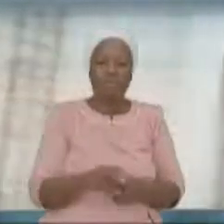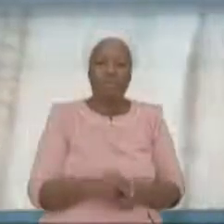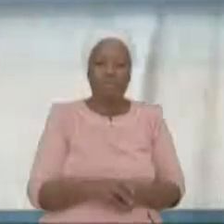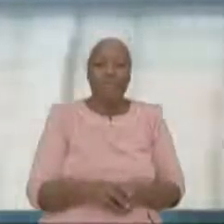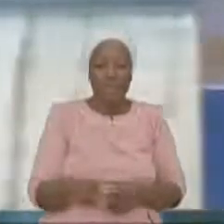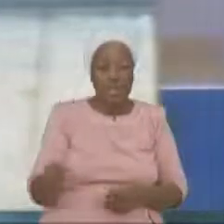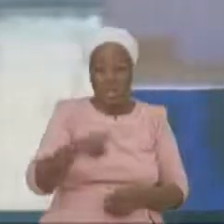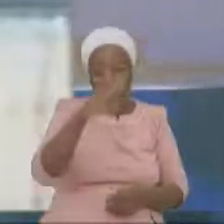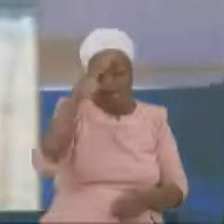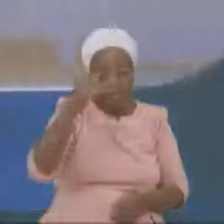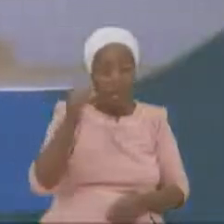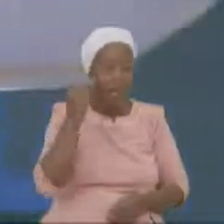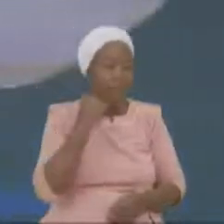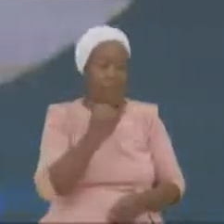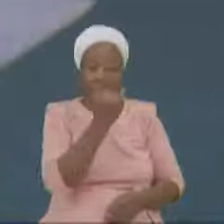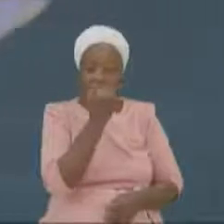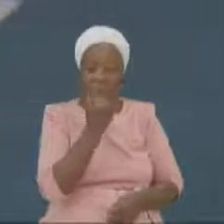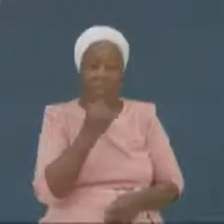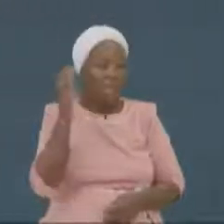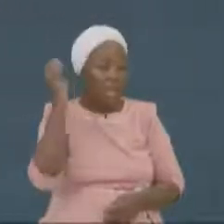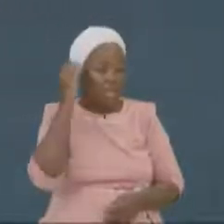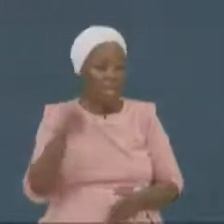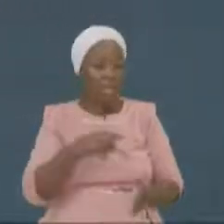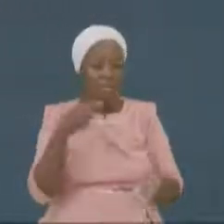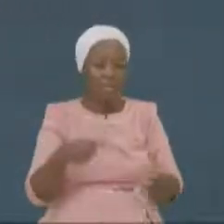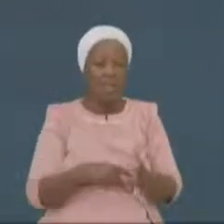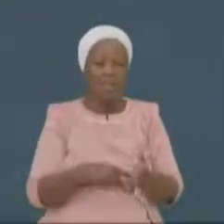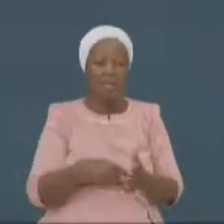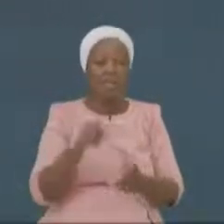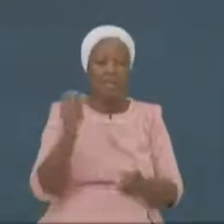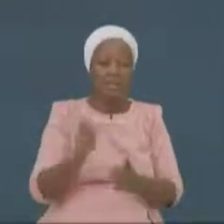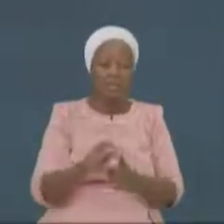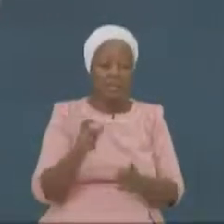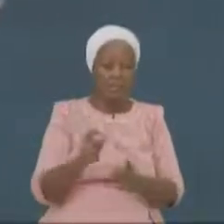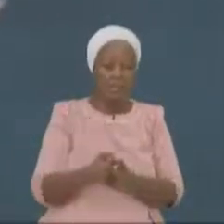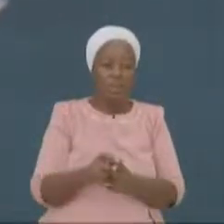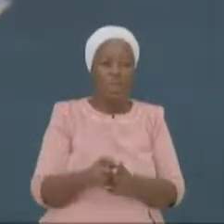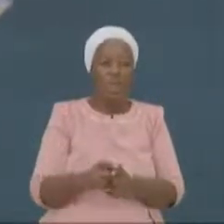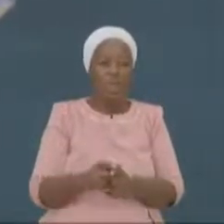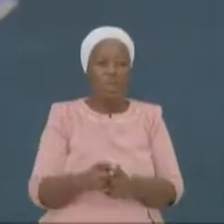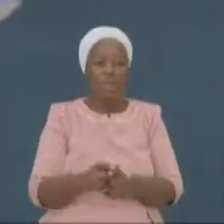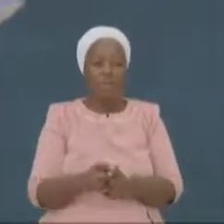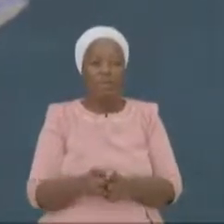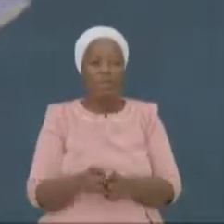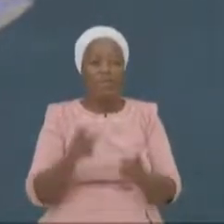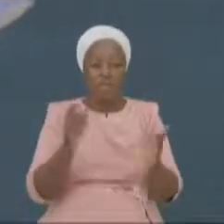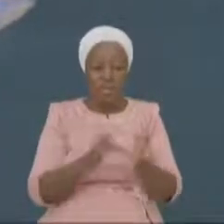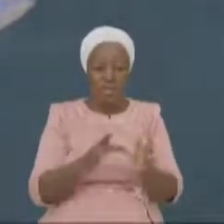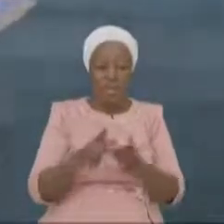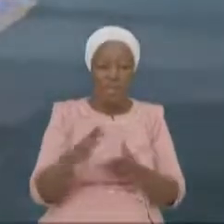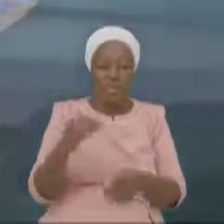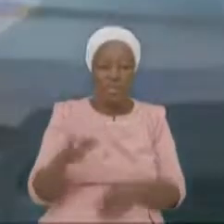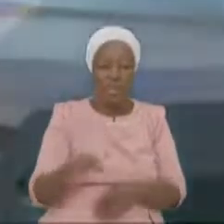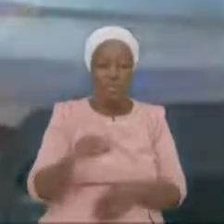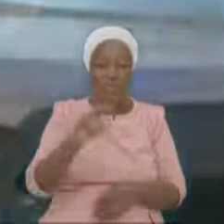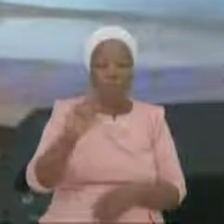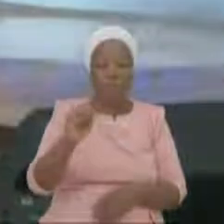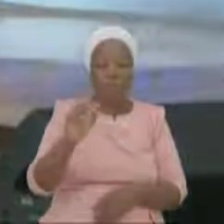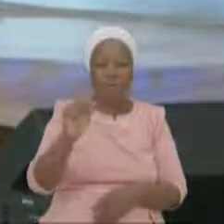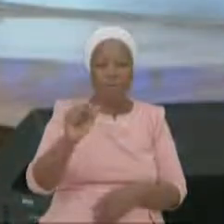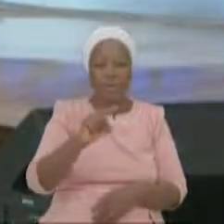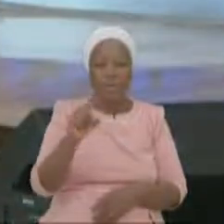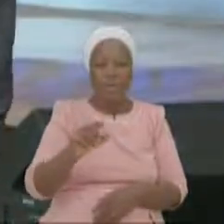of Israel, hear these words, Jesus of Nazareth, a